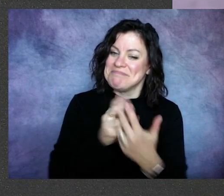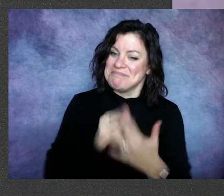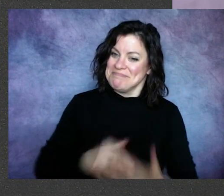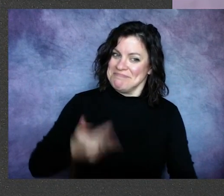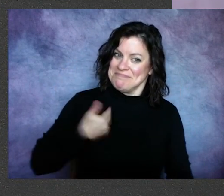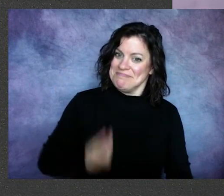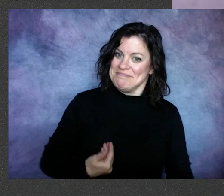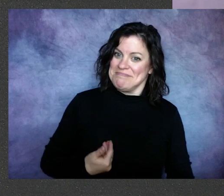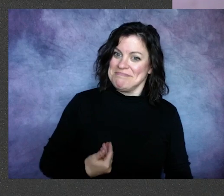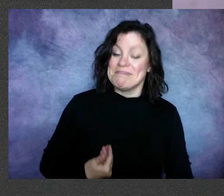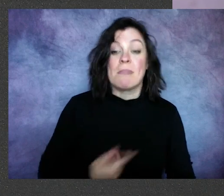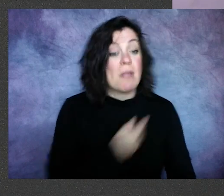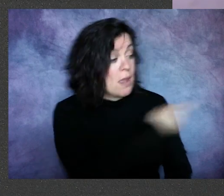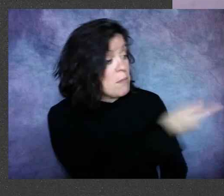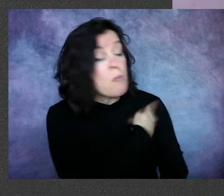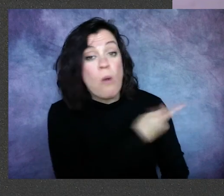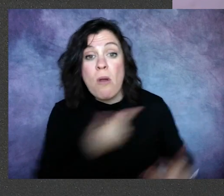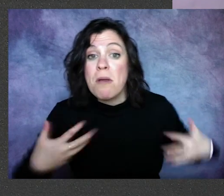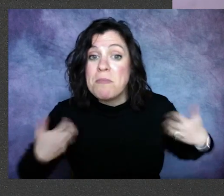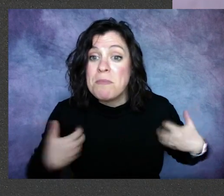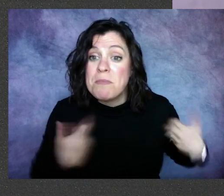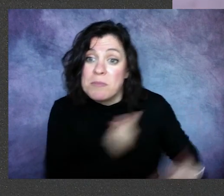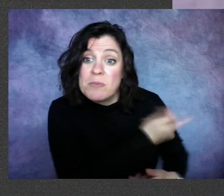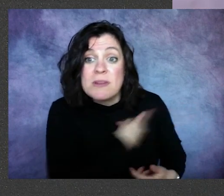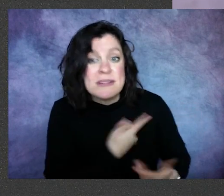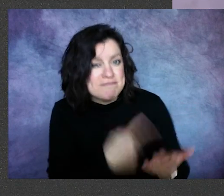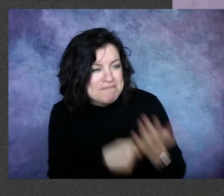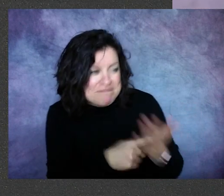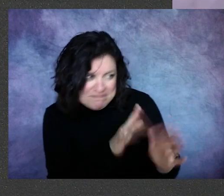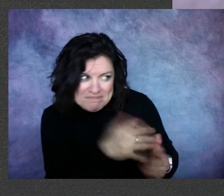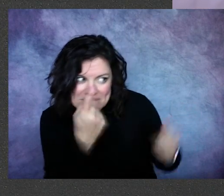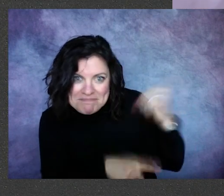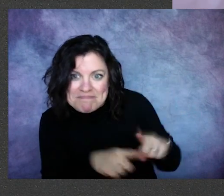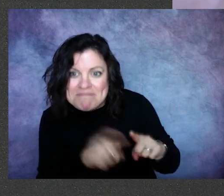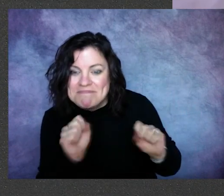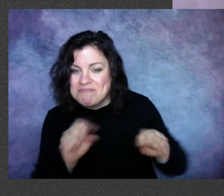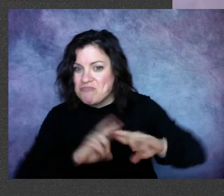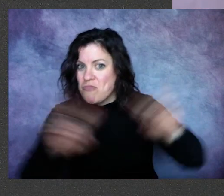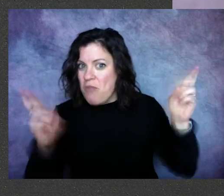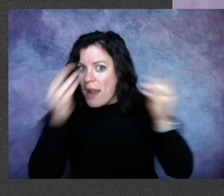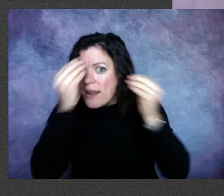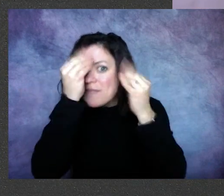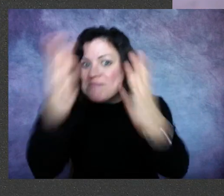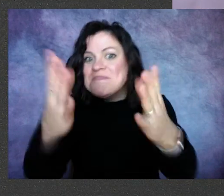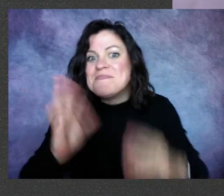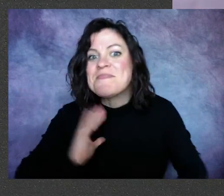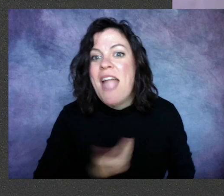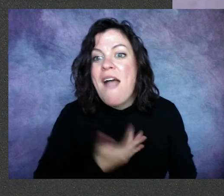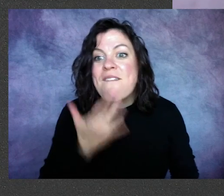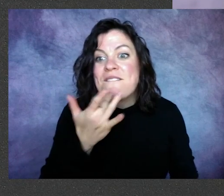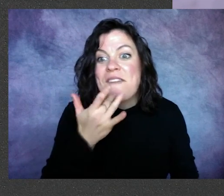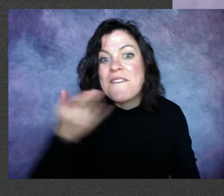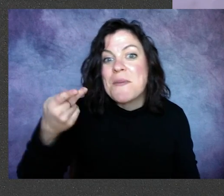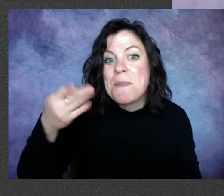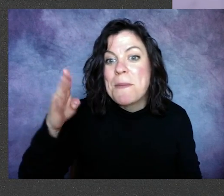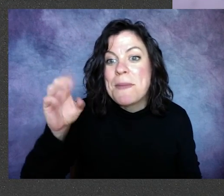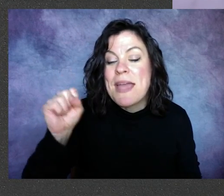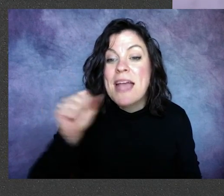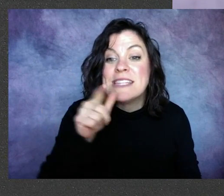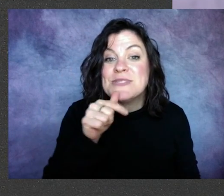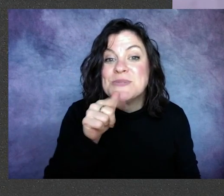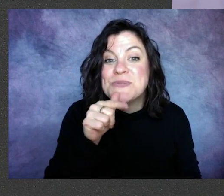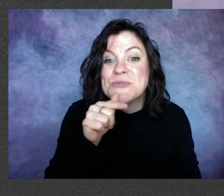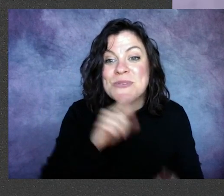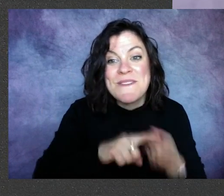George and I were just chatting, and we decided that it's finally time that we should tell you our favorite PBS